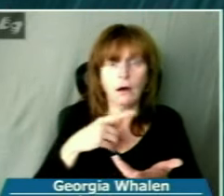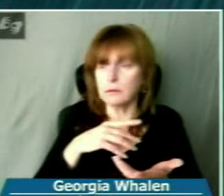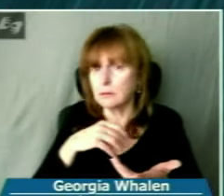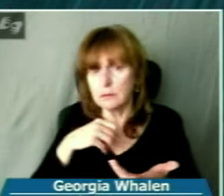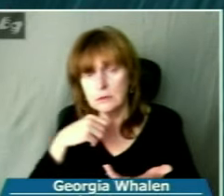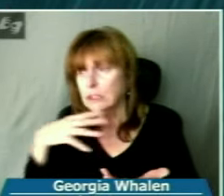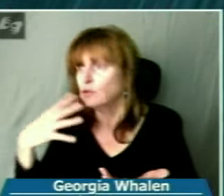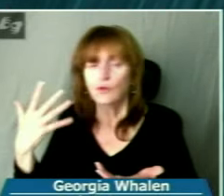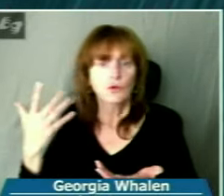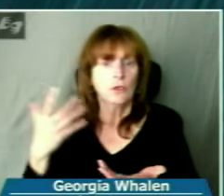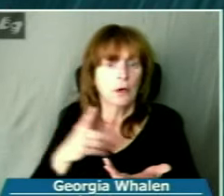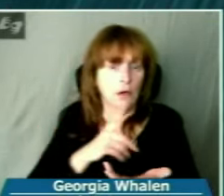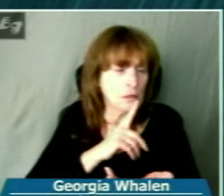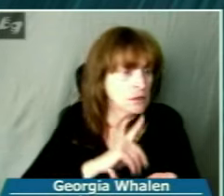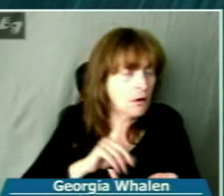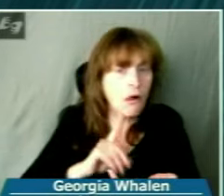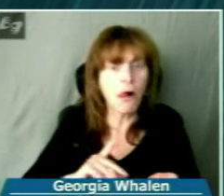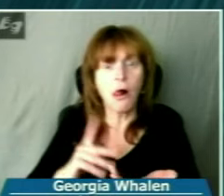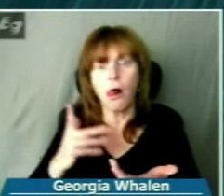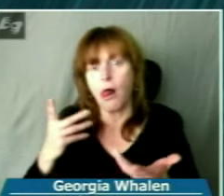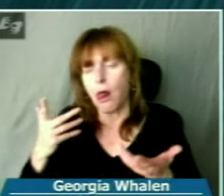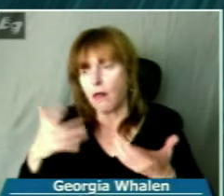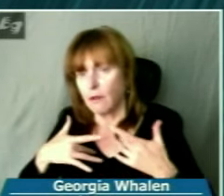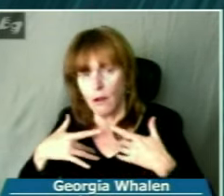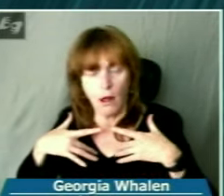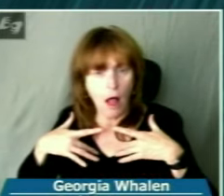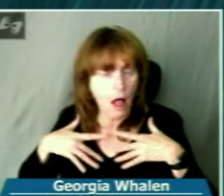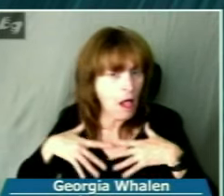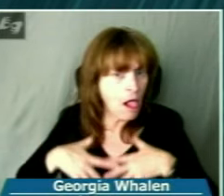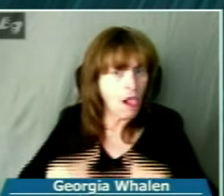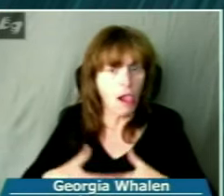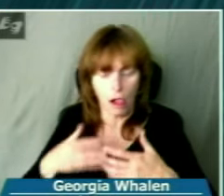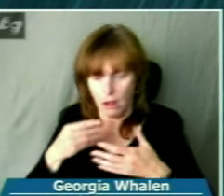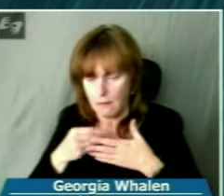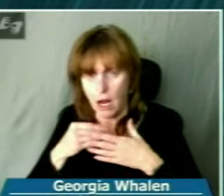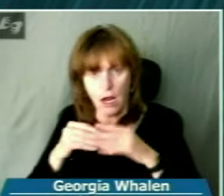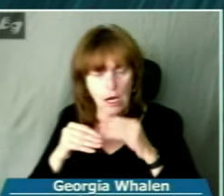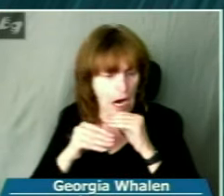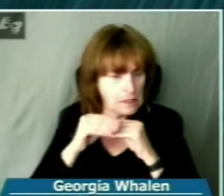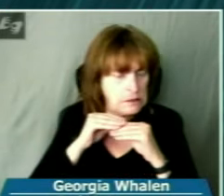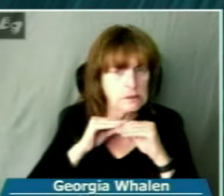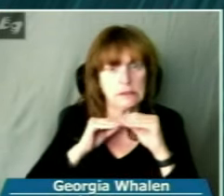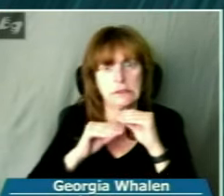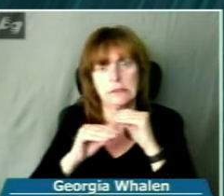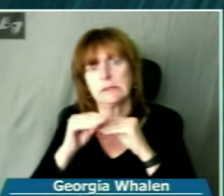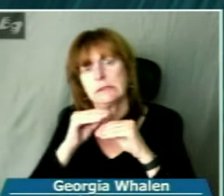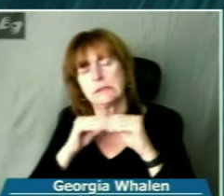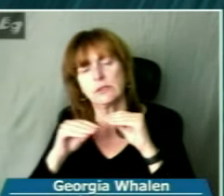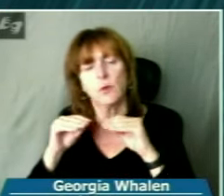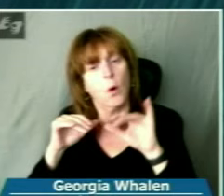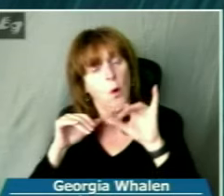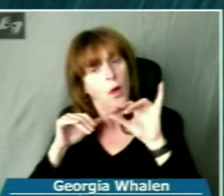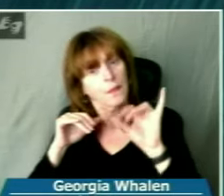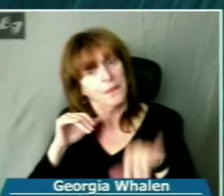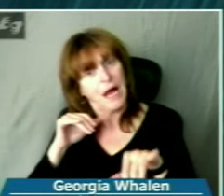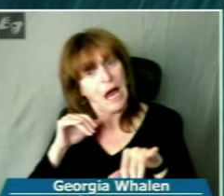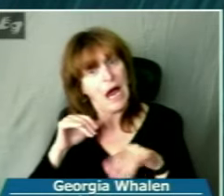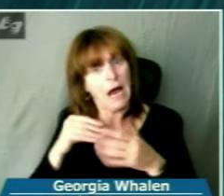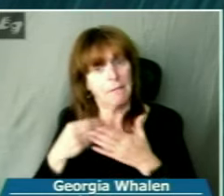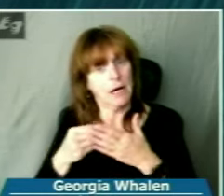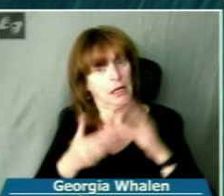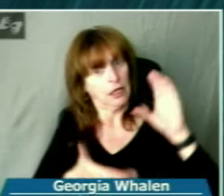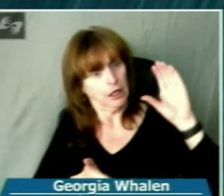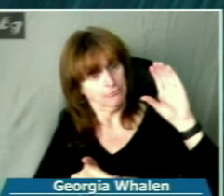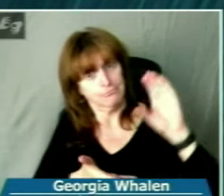and, lonely, having financial challenges potentially. And so there are some assists that are going to be required to help